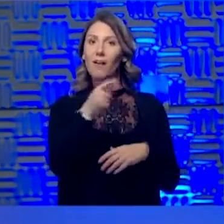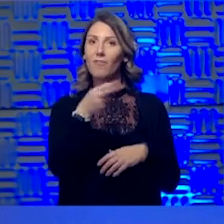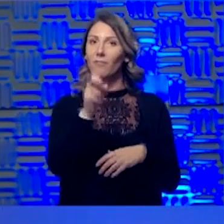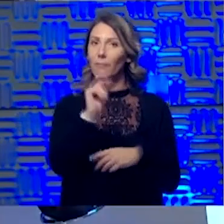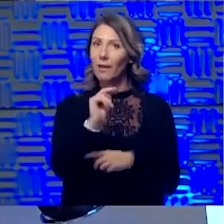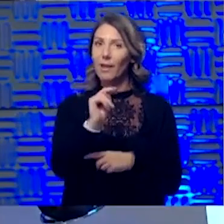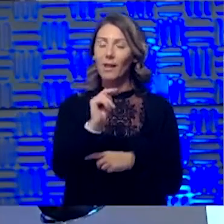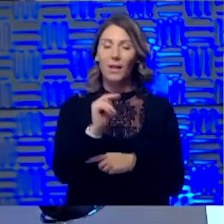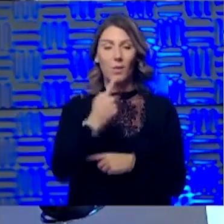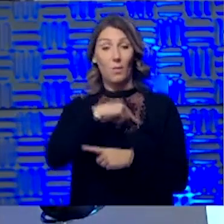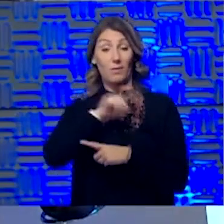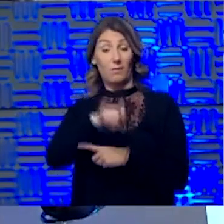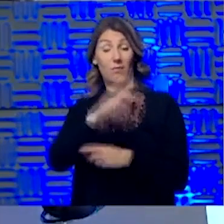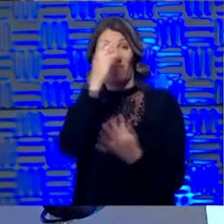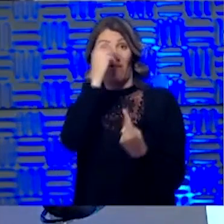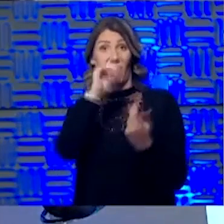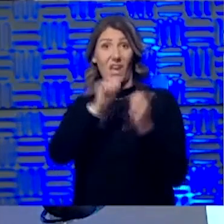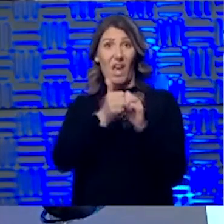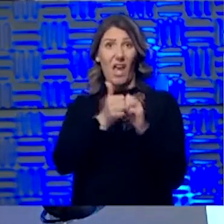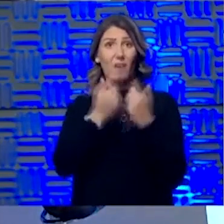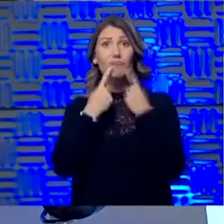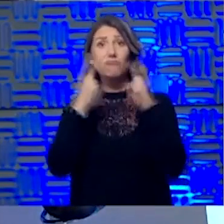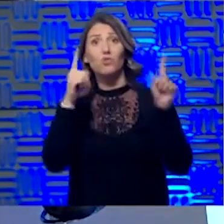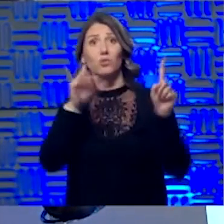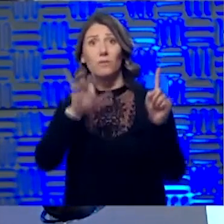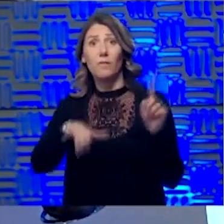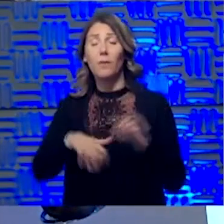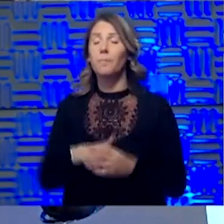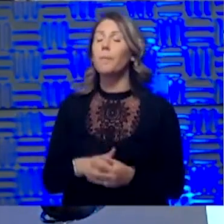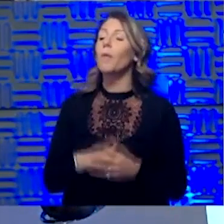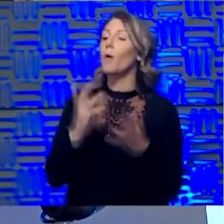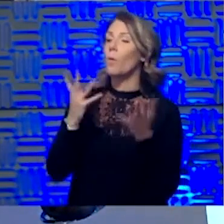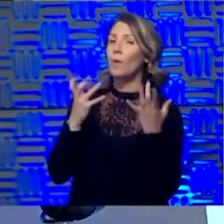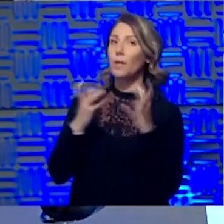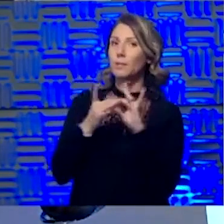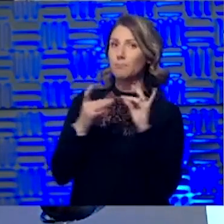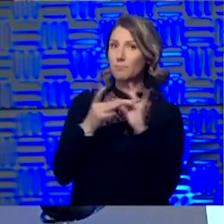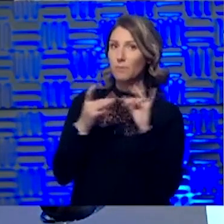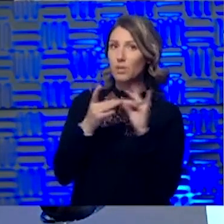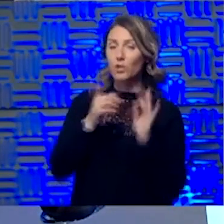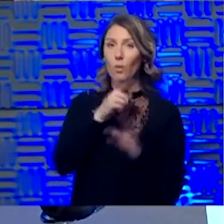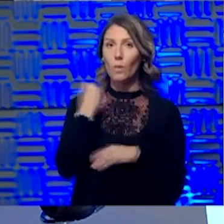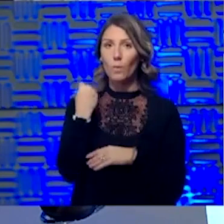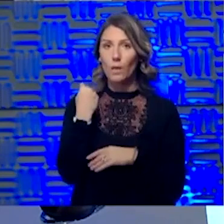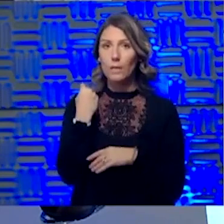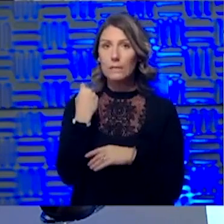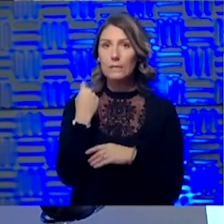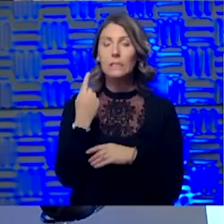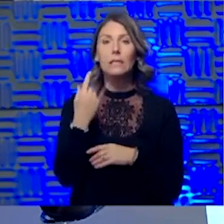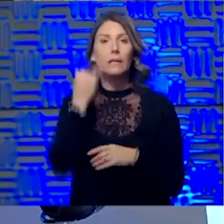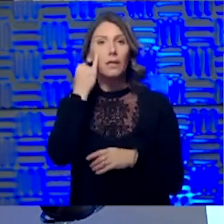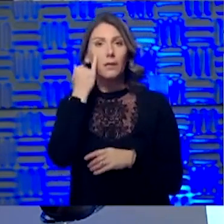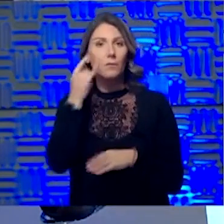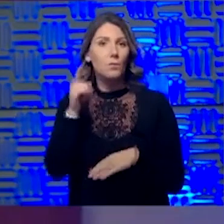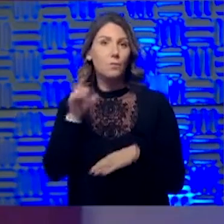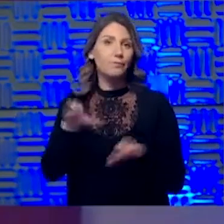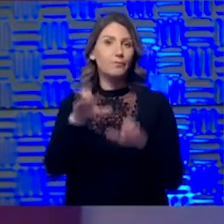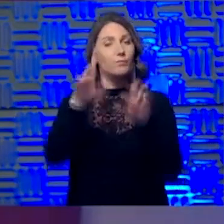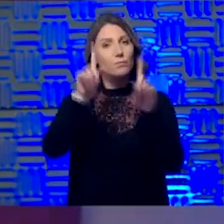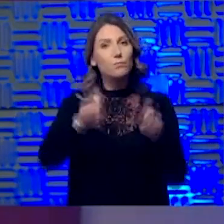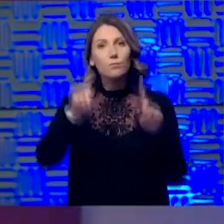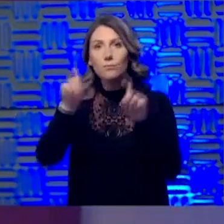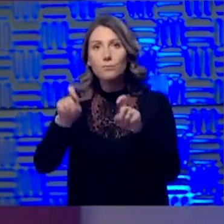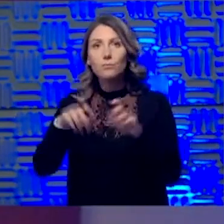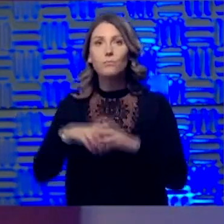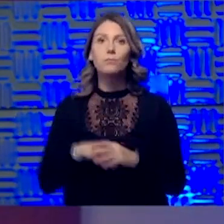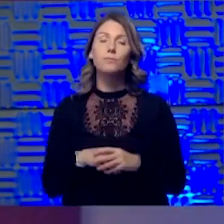there. I think, what do you think? Well, I was going to say that the risk of, even if you do the testing, you